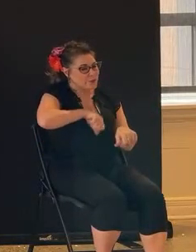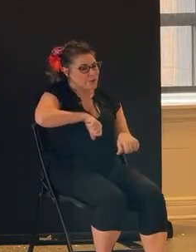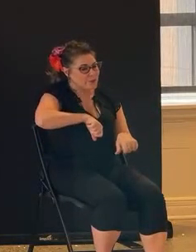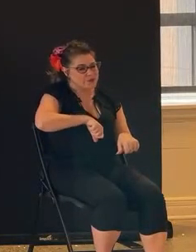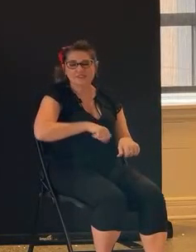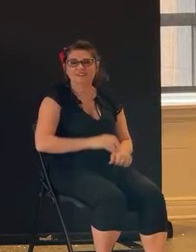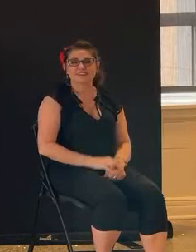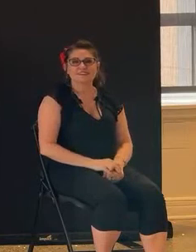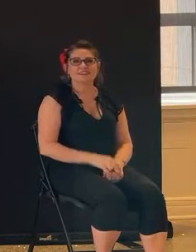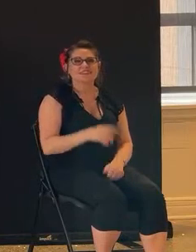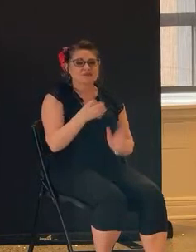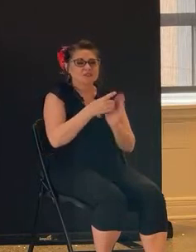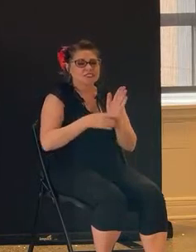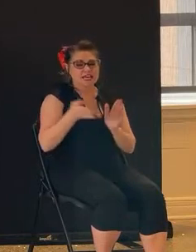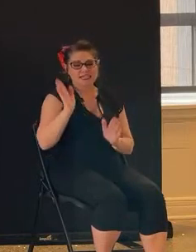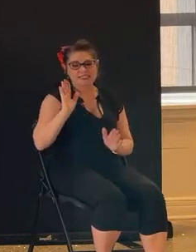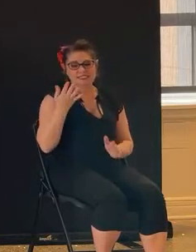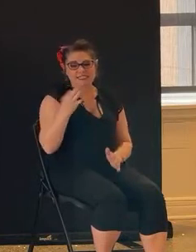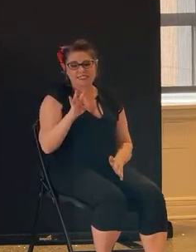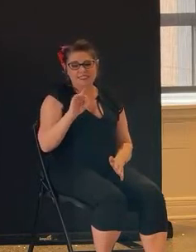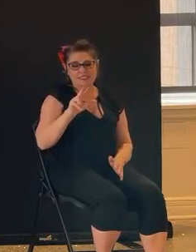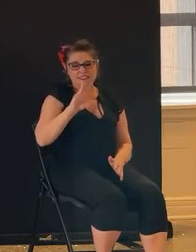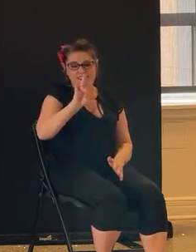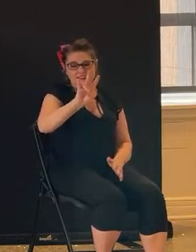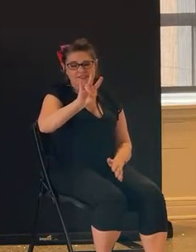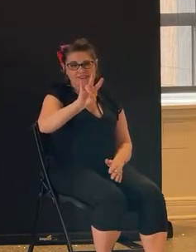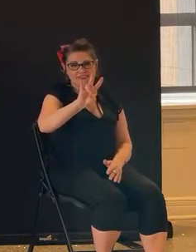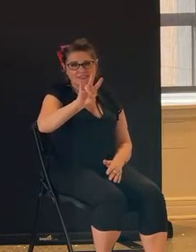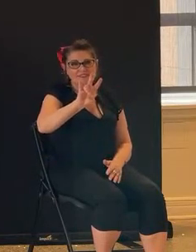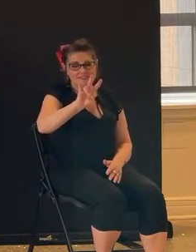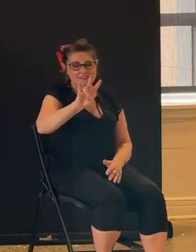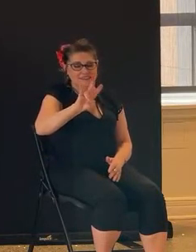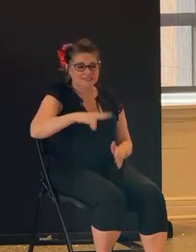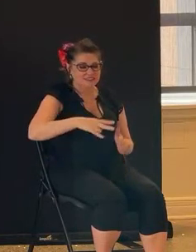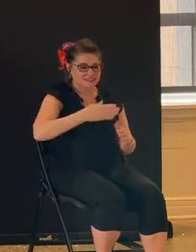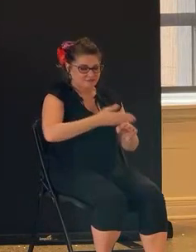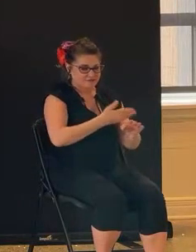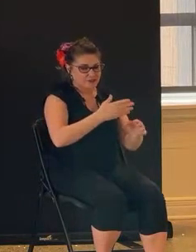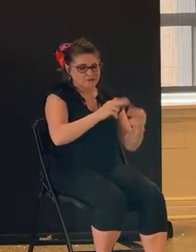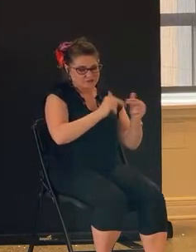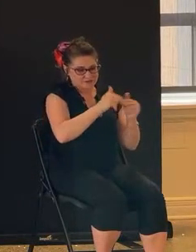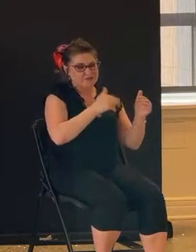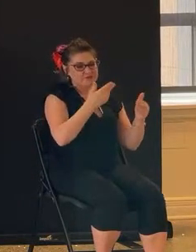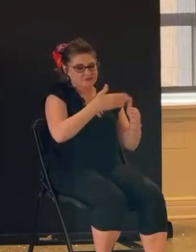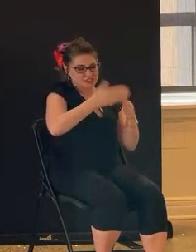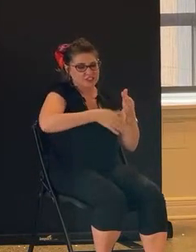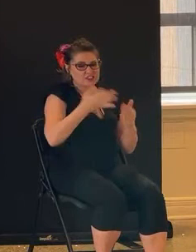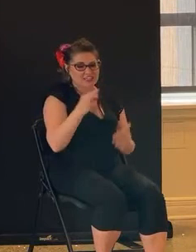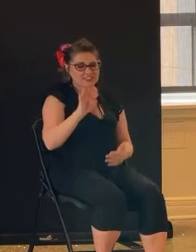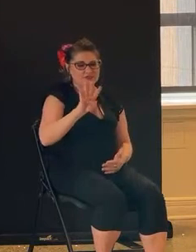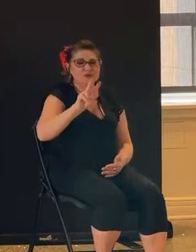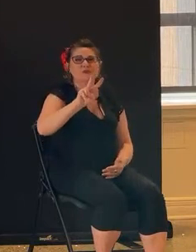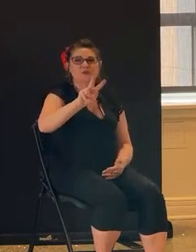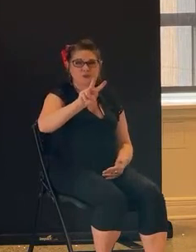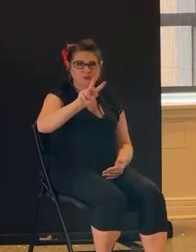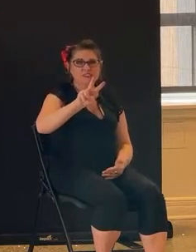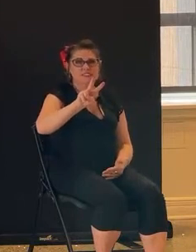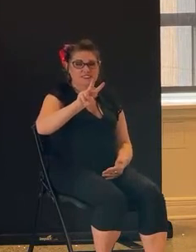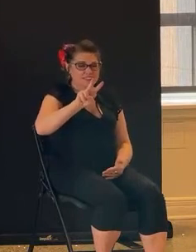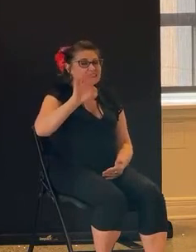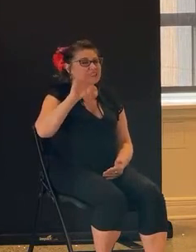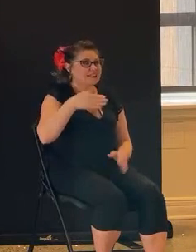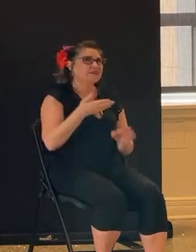was designed in 1937. It was finished in 1942. And that was long before there were